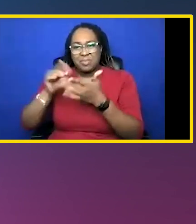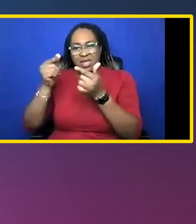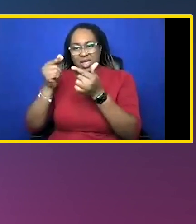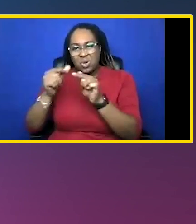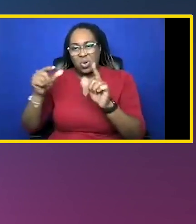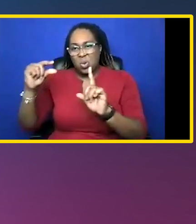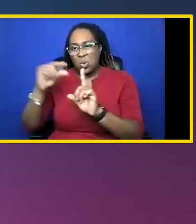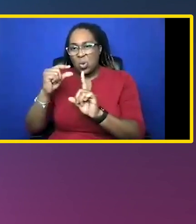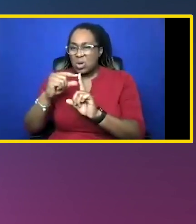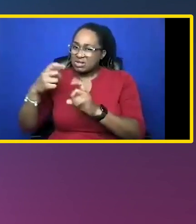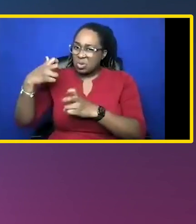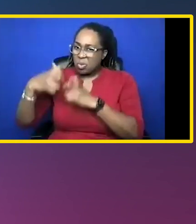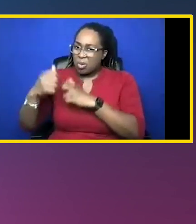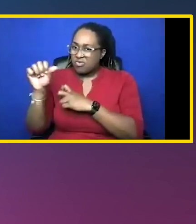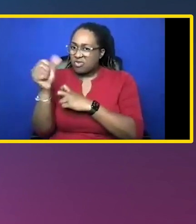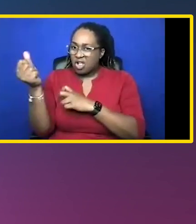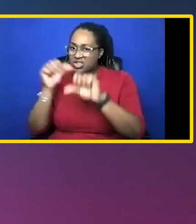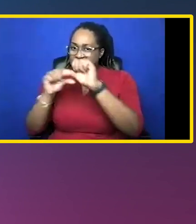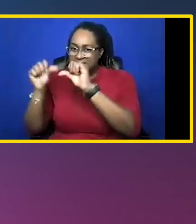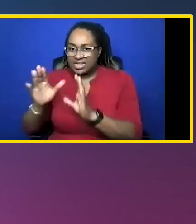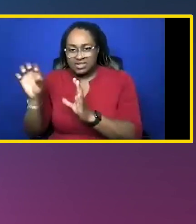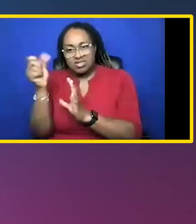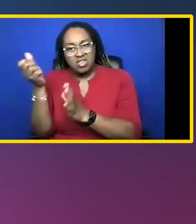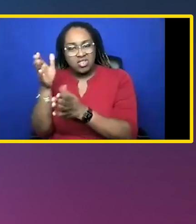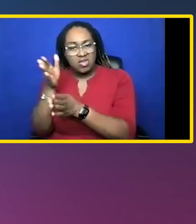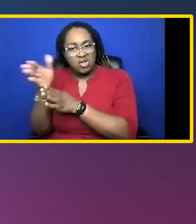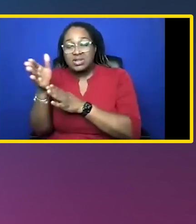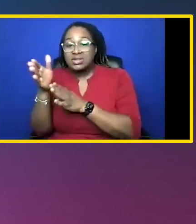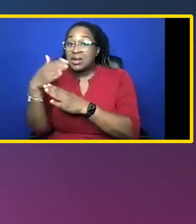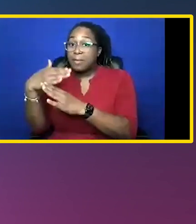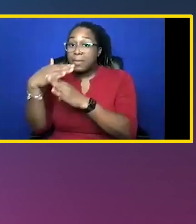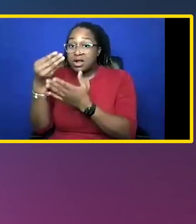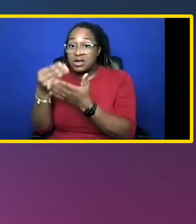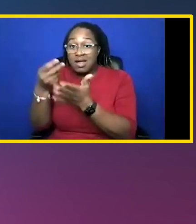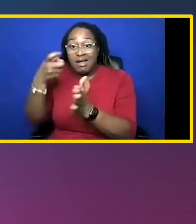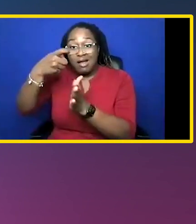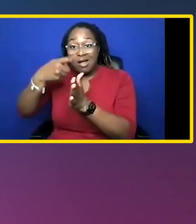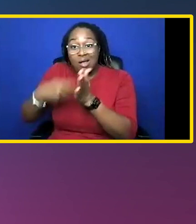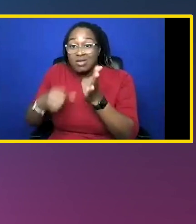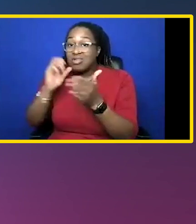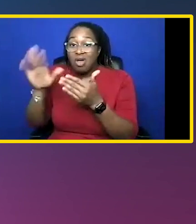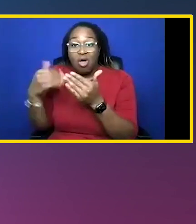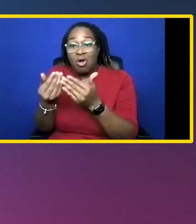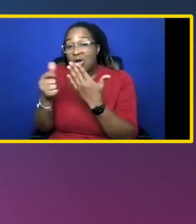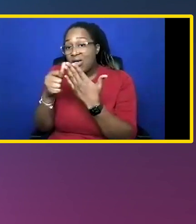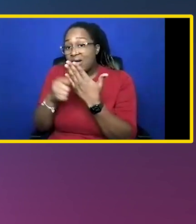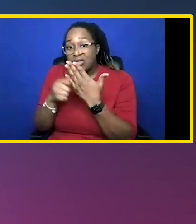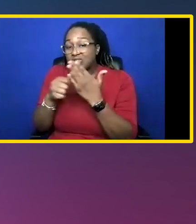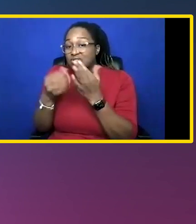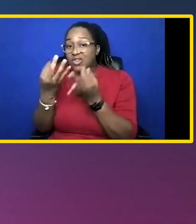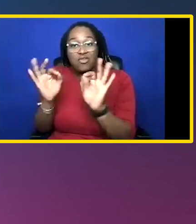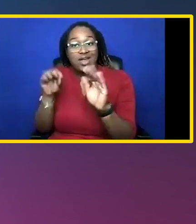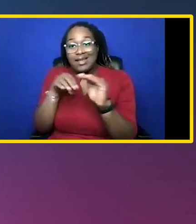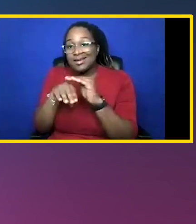problematic for scientists and other academics. Two, there's a barrier of cost because not all the articles are free to access. And